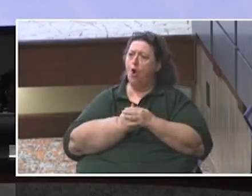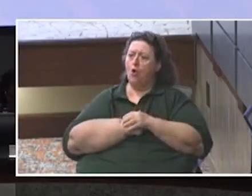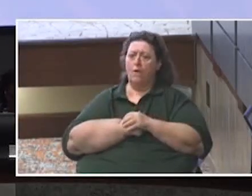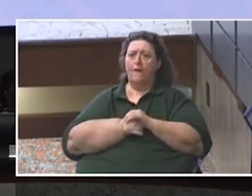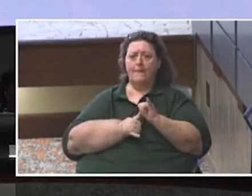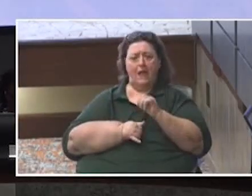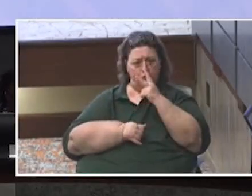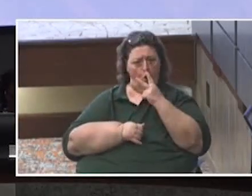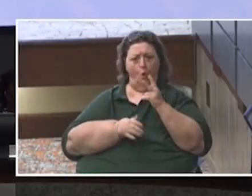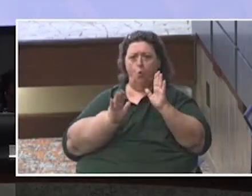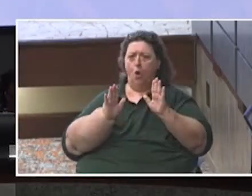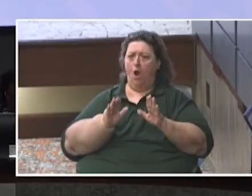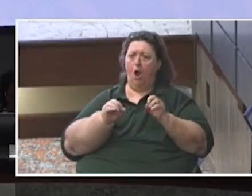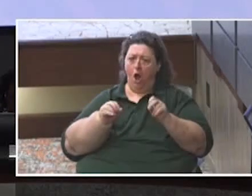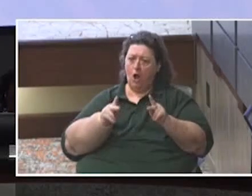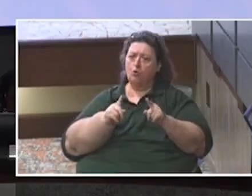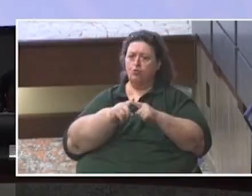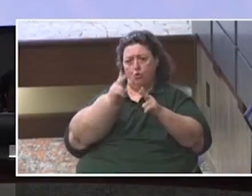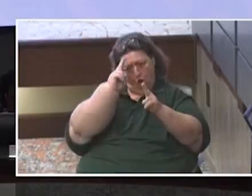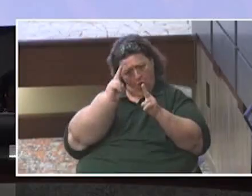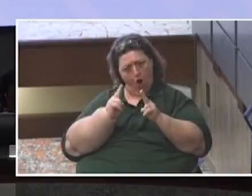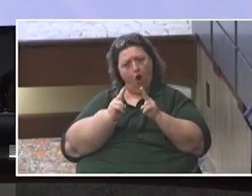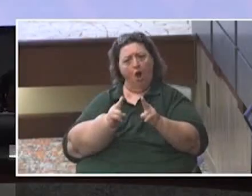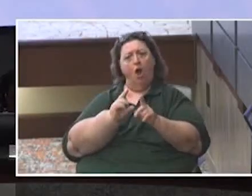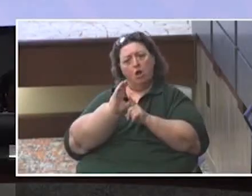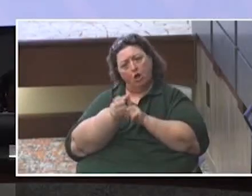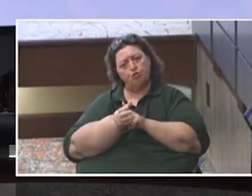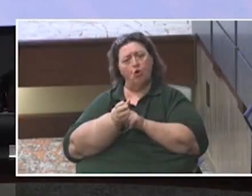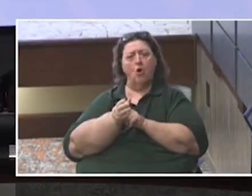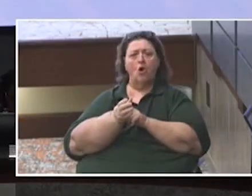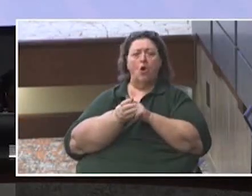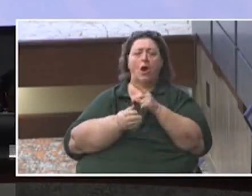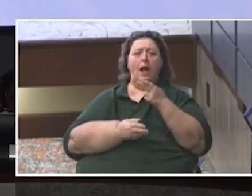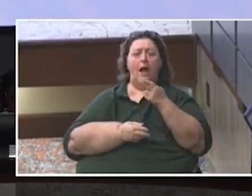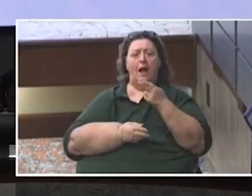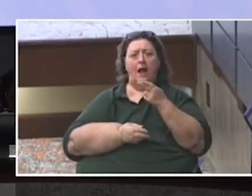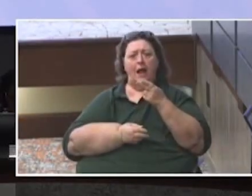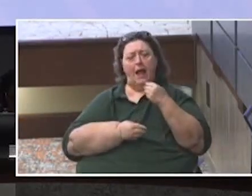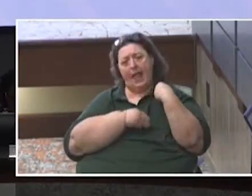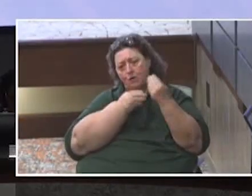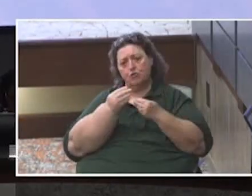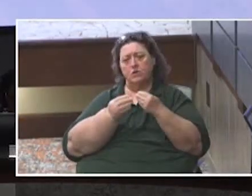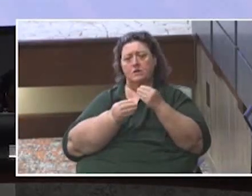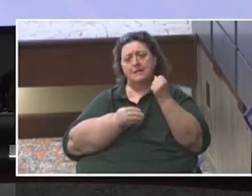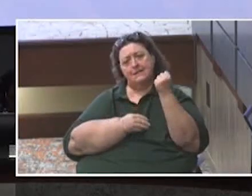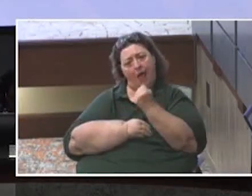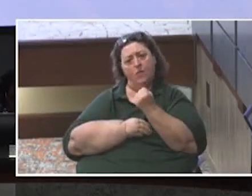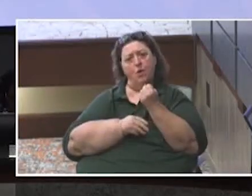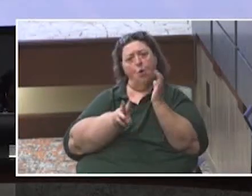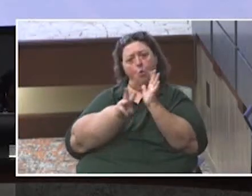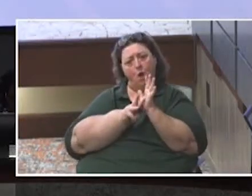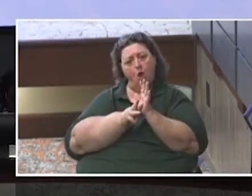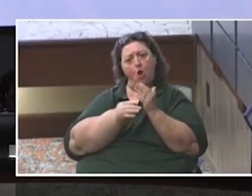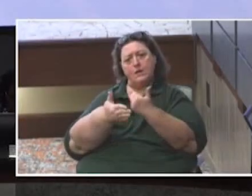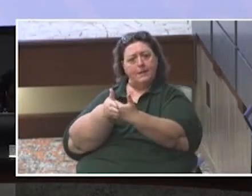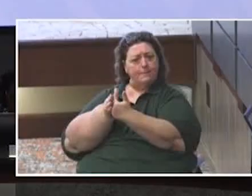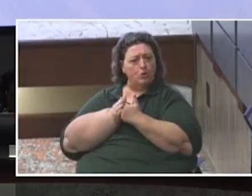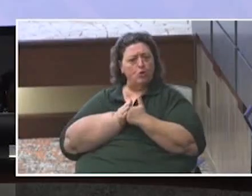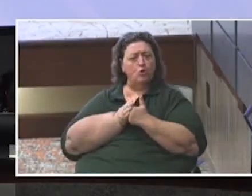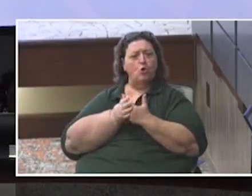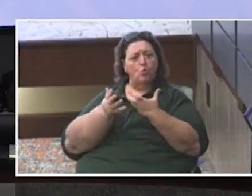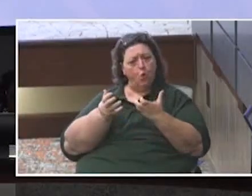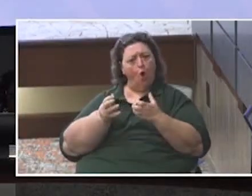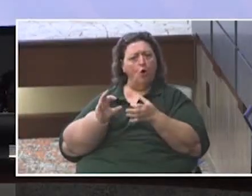unique opportunity to honor the cultural heritage of our South Waco neighborhoods and also really look at a spot to connect this